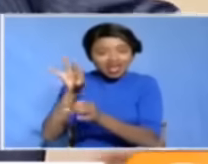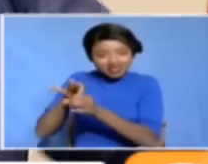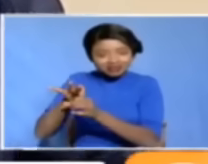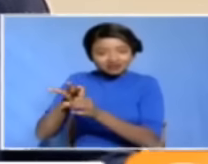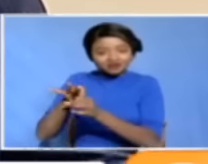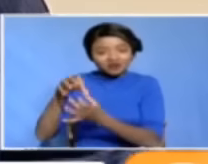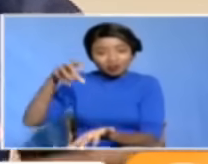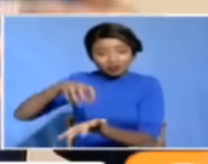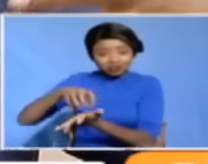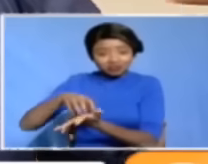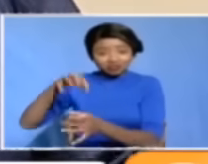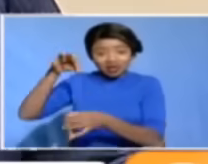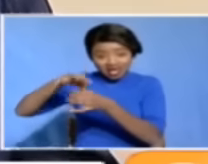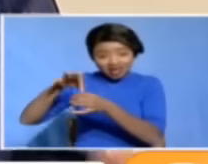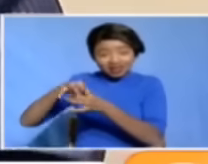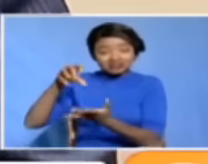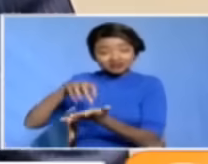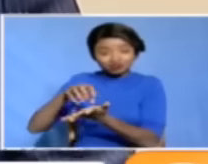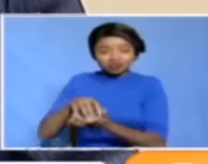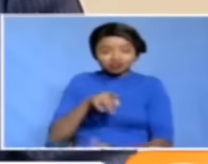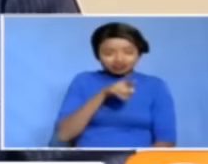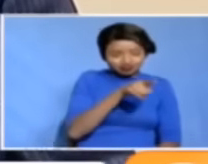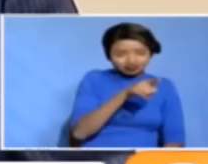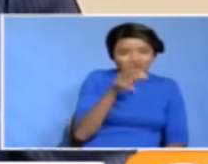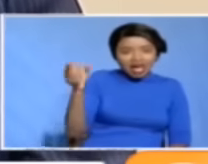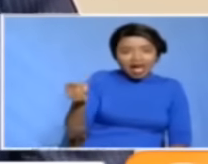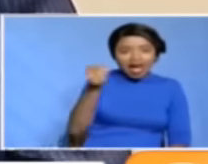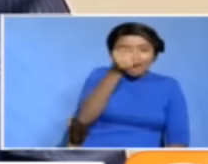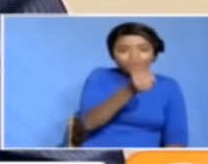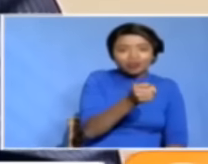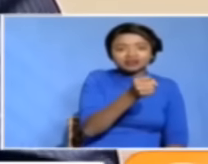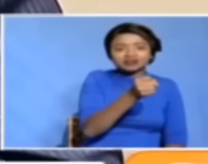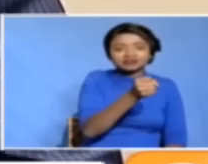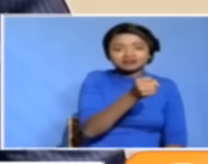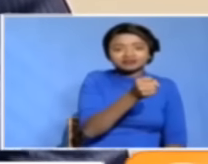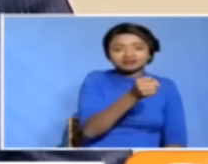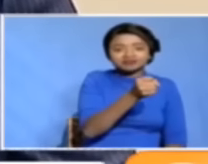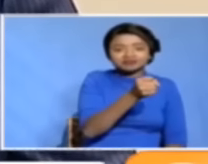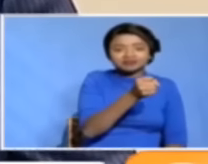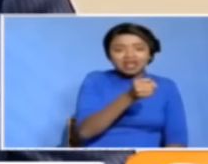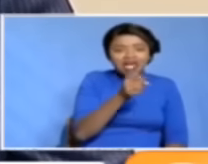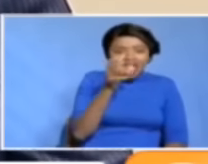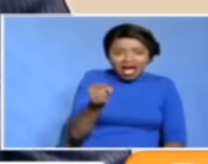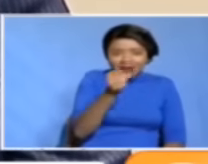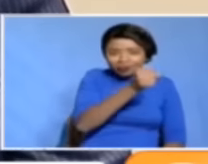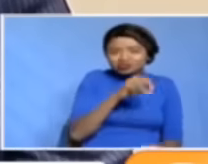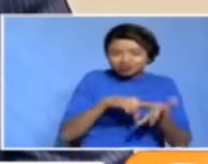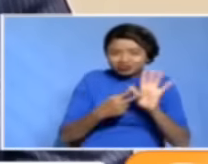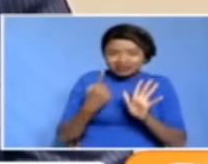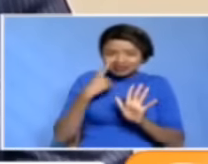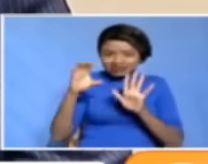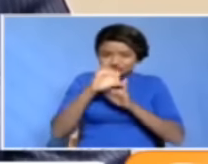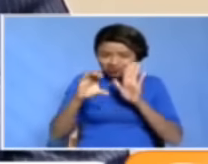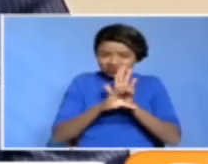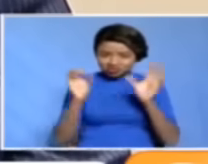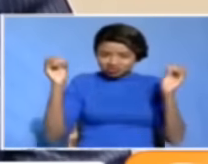of a cabinet secretary is an appointive position. So if you look at the constitution, there is no way at